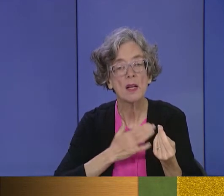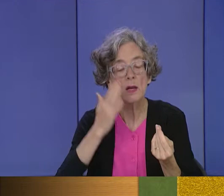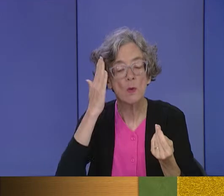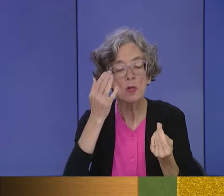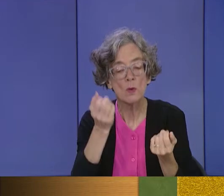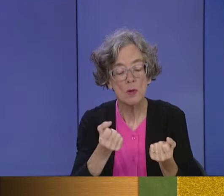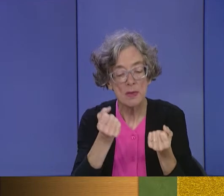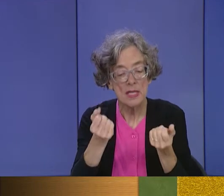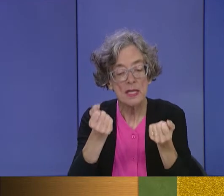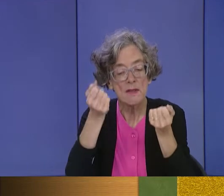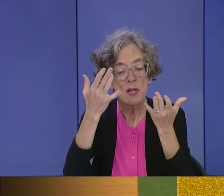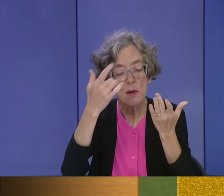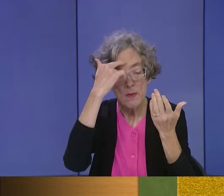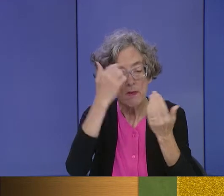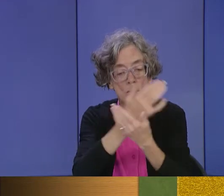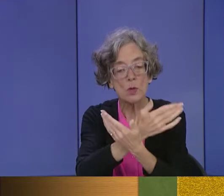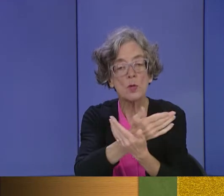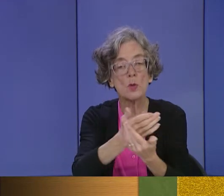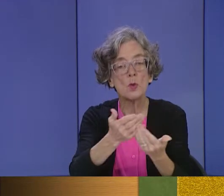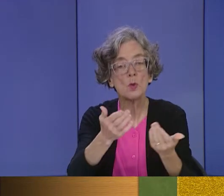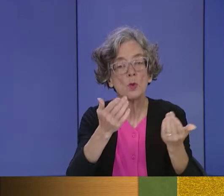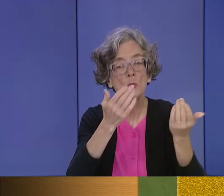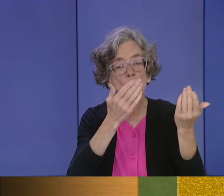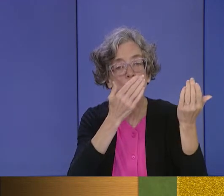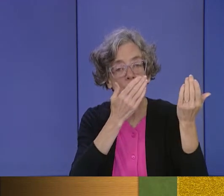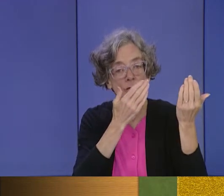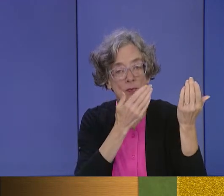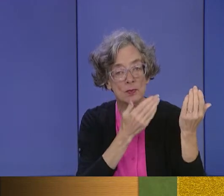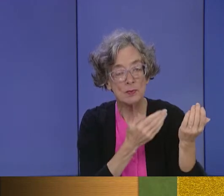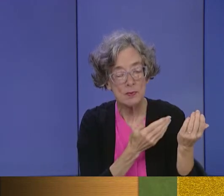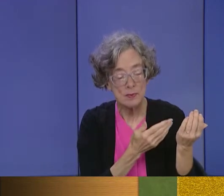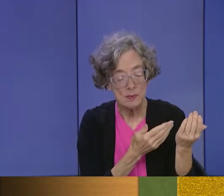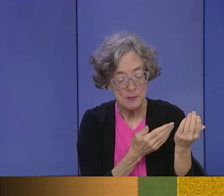will be given up for you."